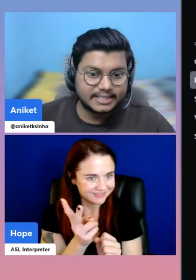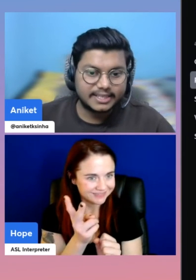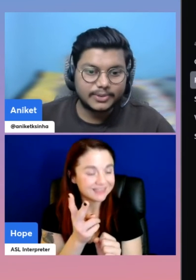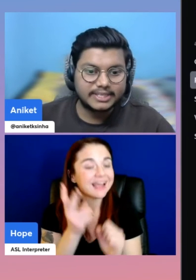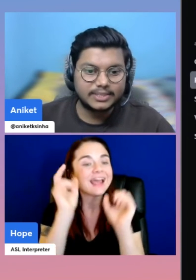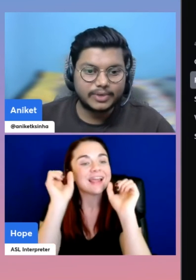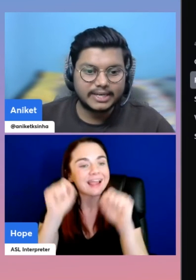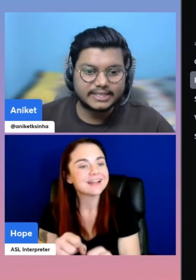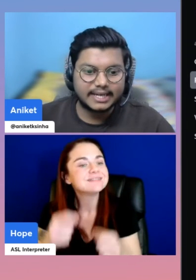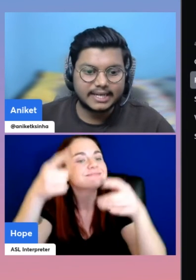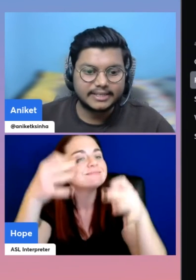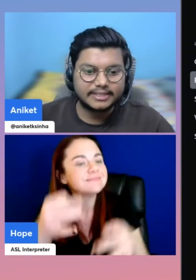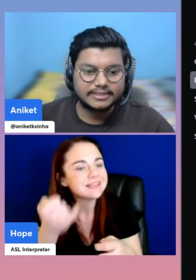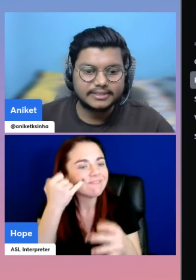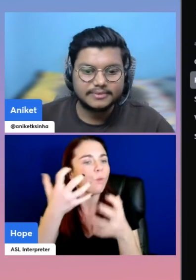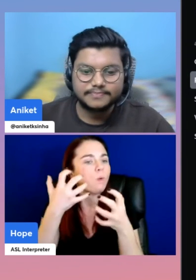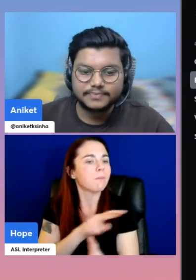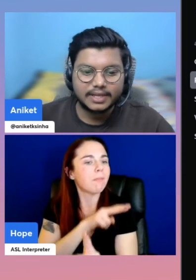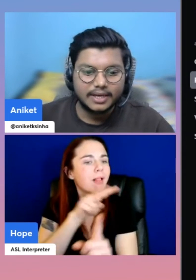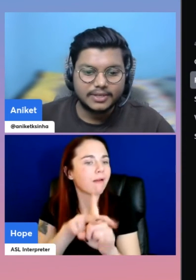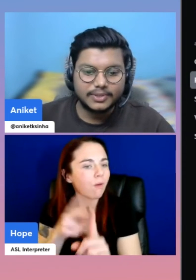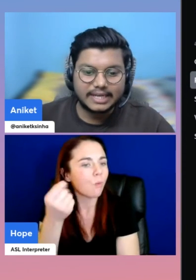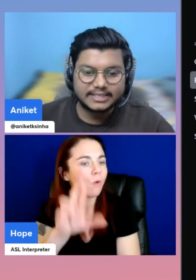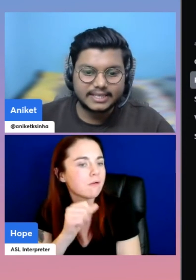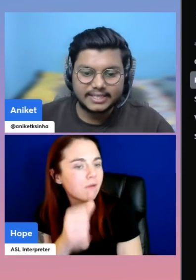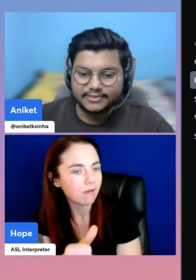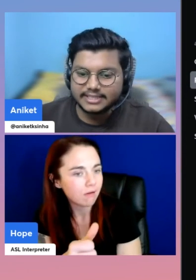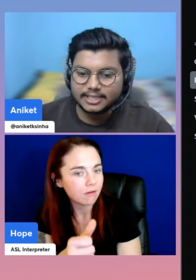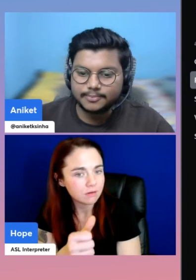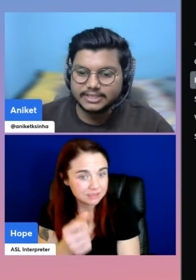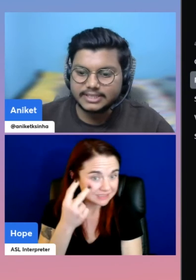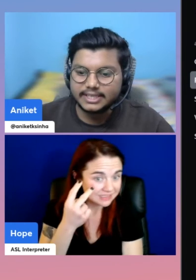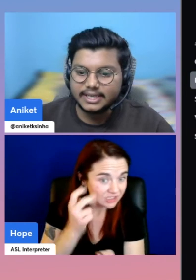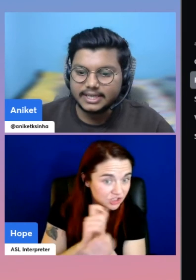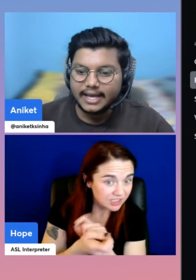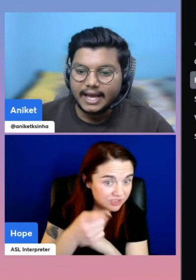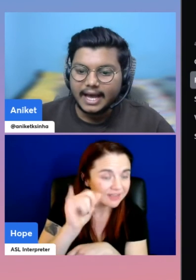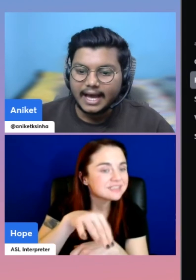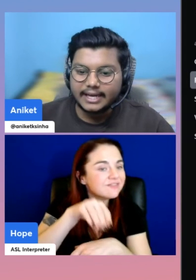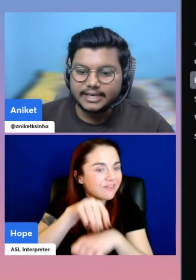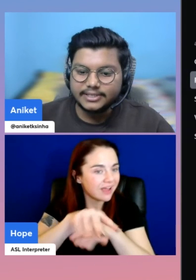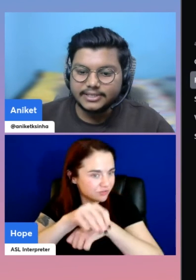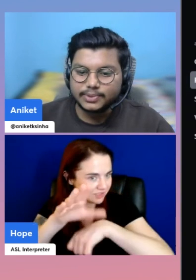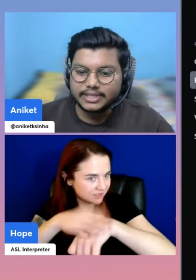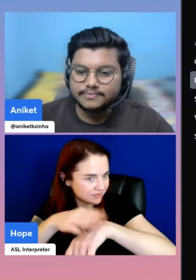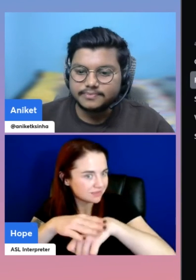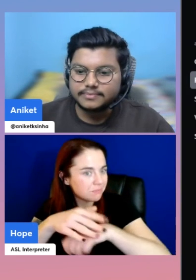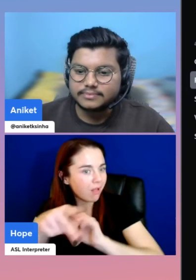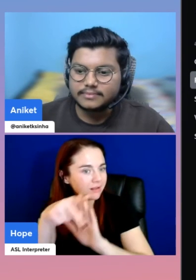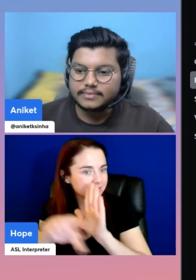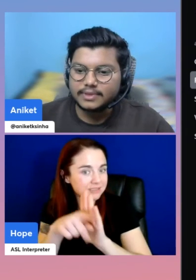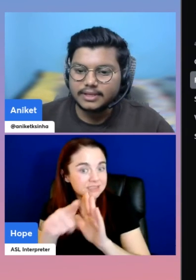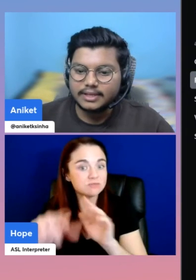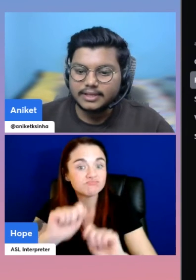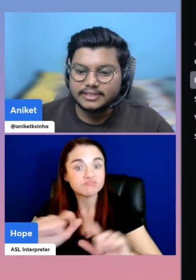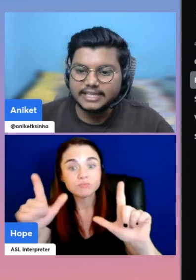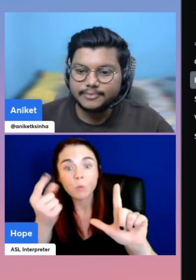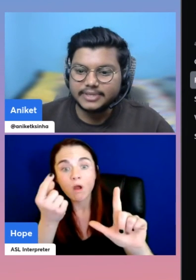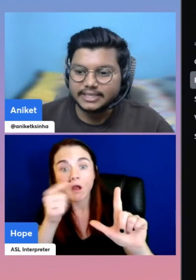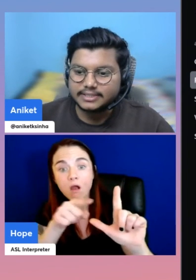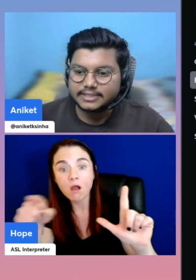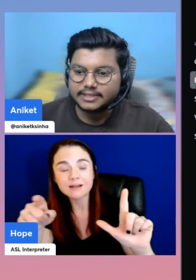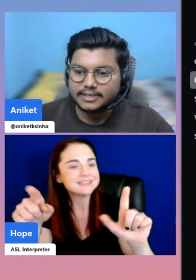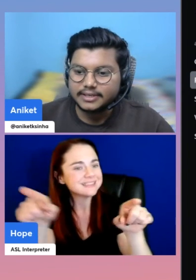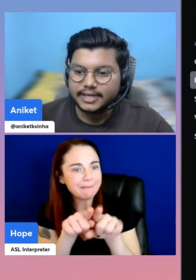these changes. Now let's see what exactly there is. You can see that advisory policy, and it is showing the